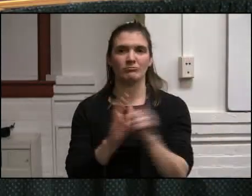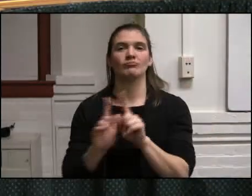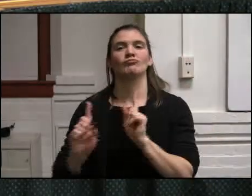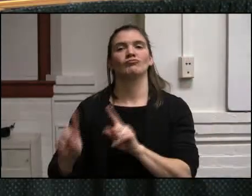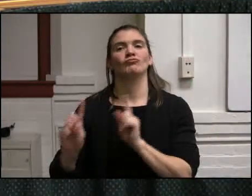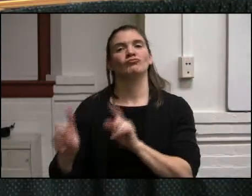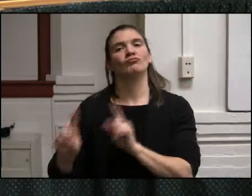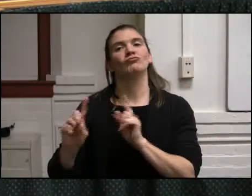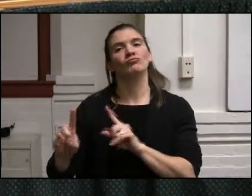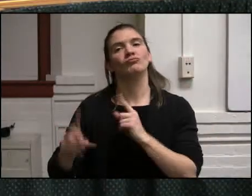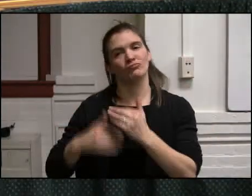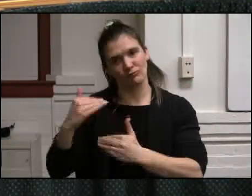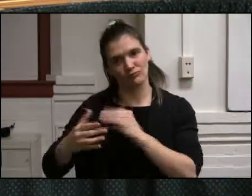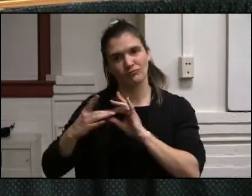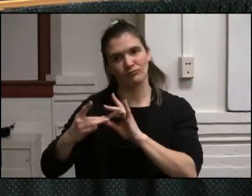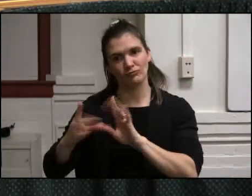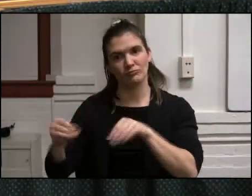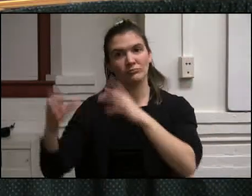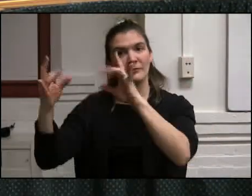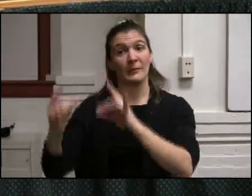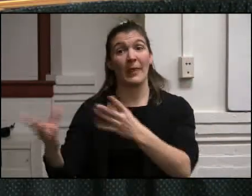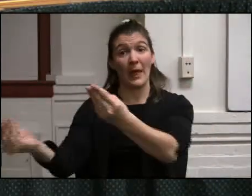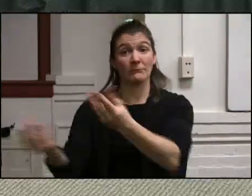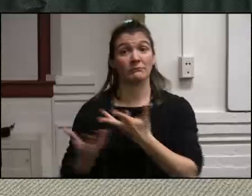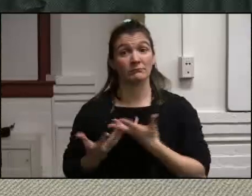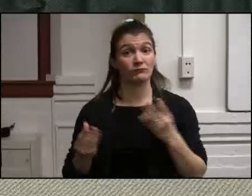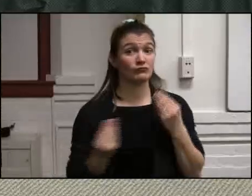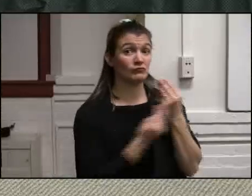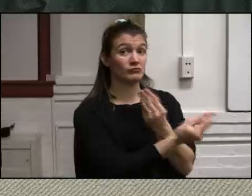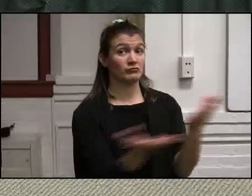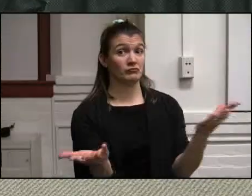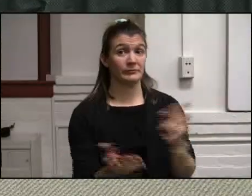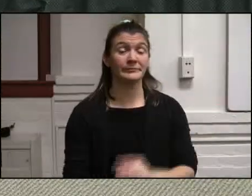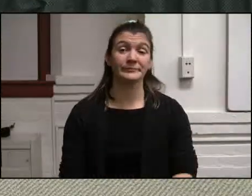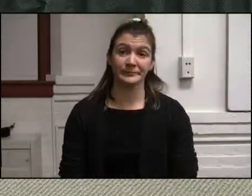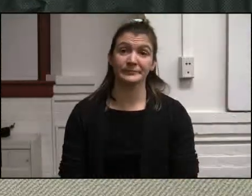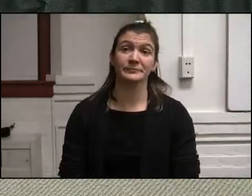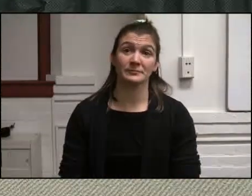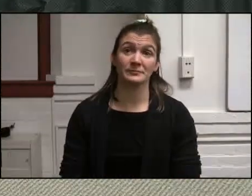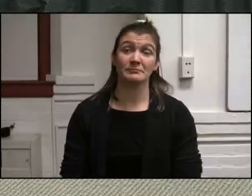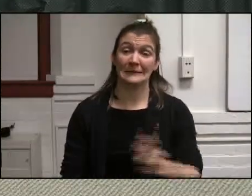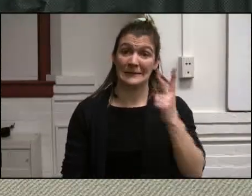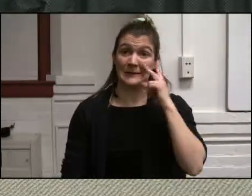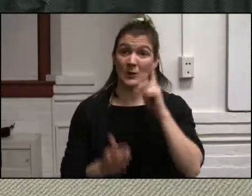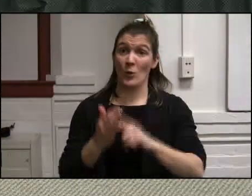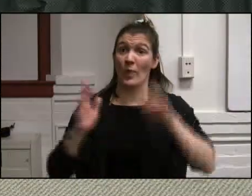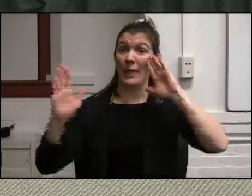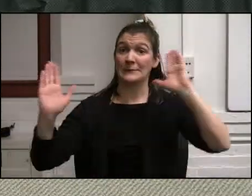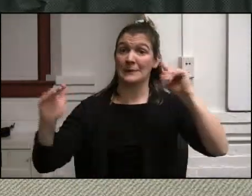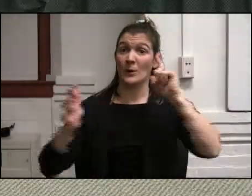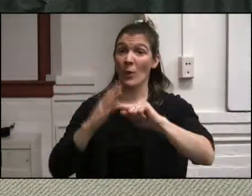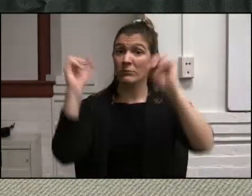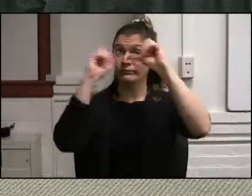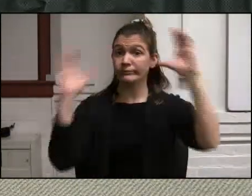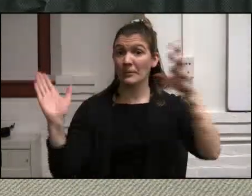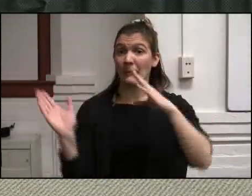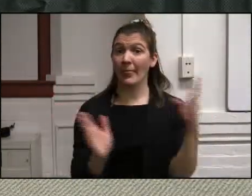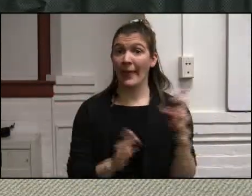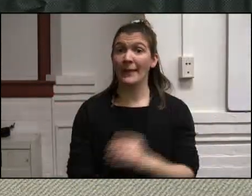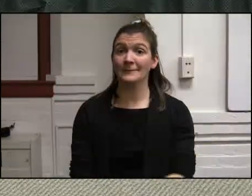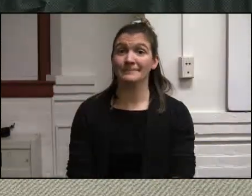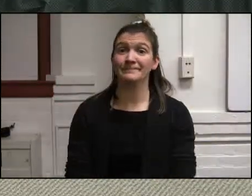will go to that first meeting and be able to provide a further update to us in January about what he learns there and how it's intended to move forward from